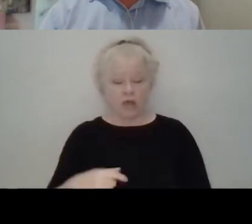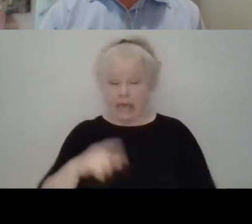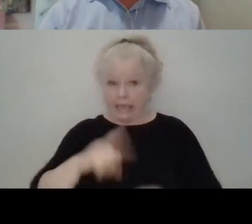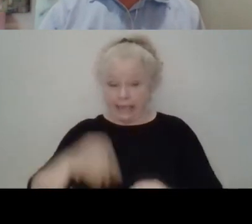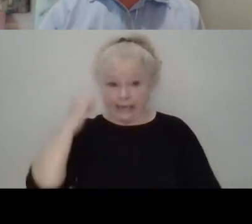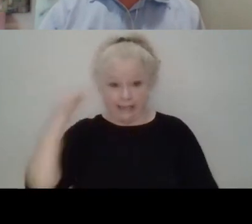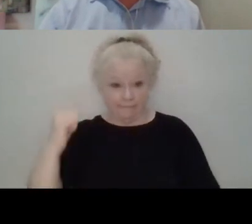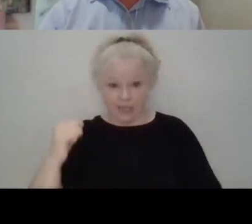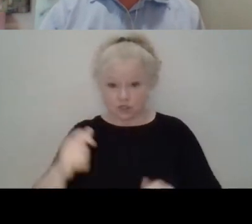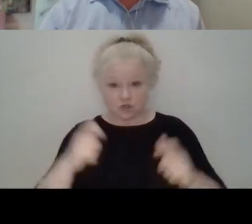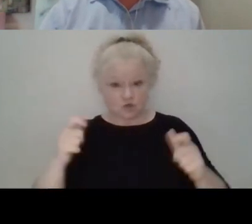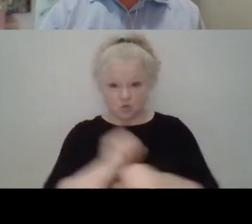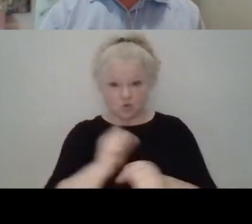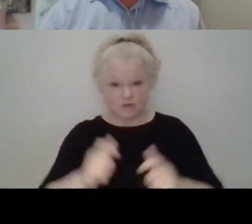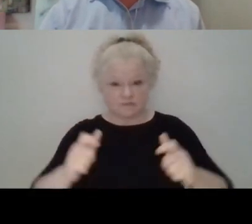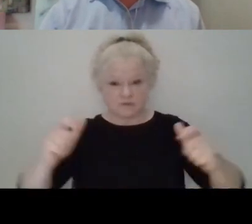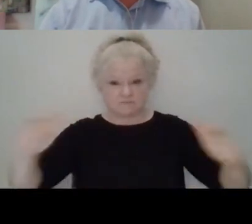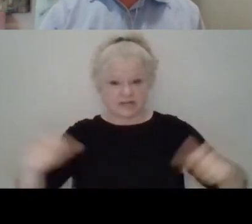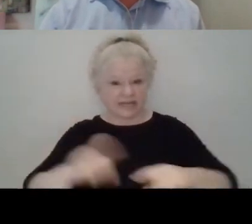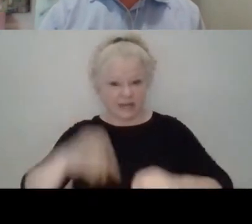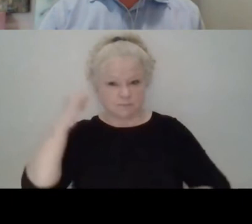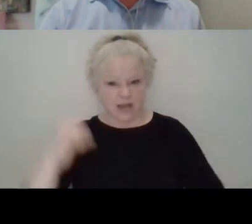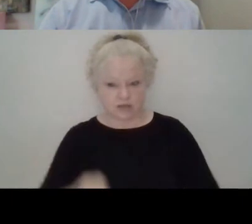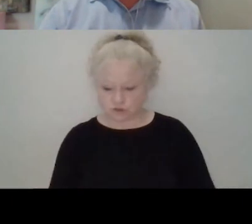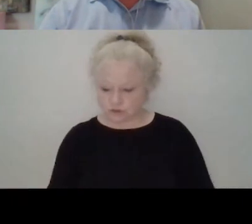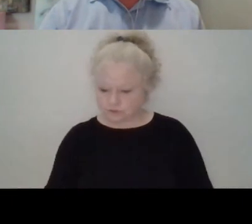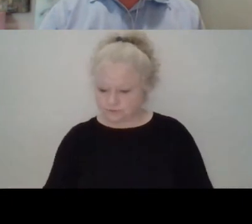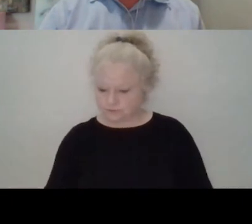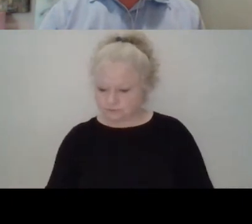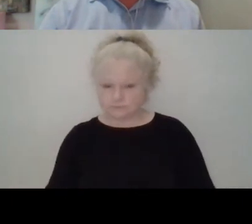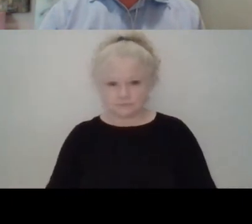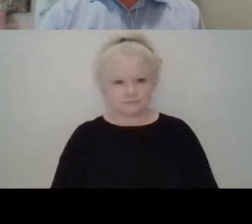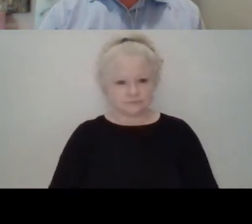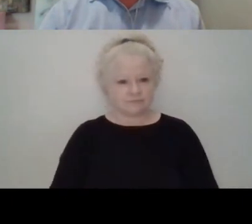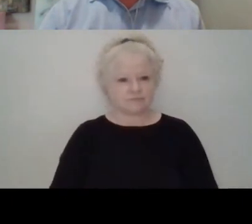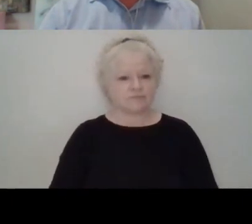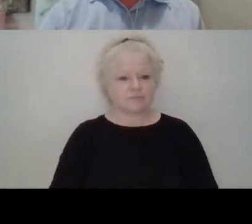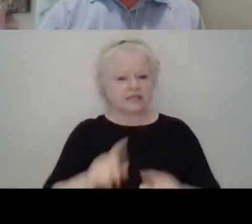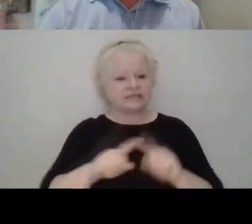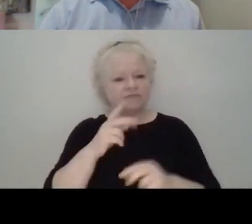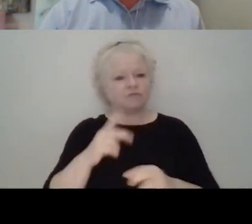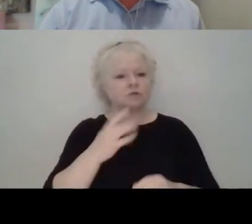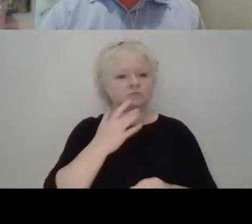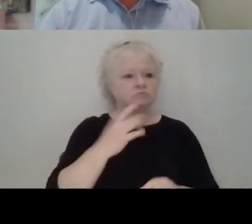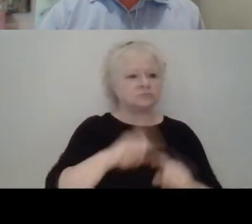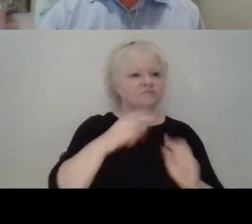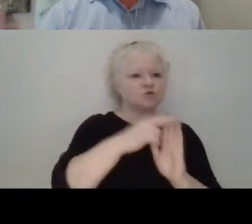sure, it requires a structure that has a different type of rules, no? And for sure, for